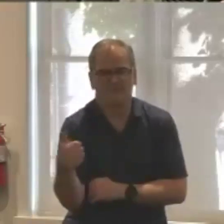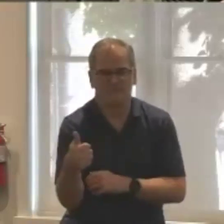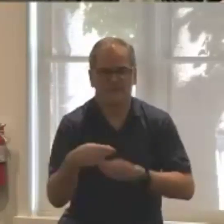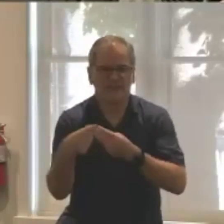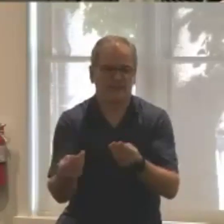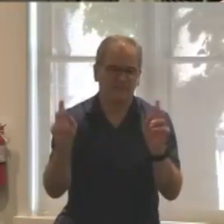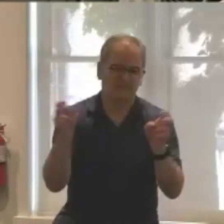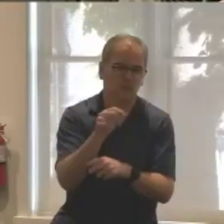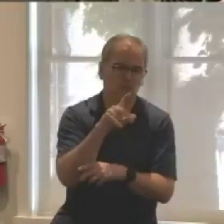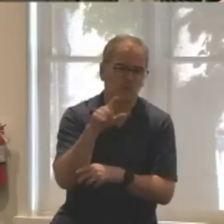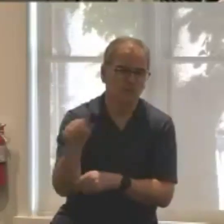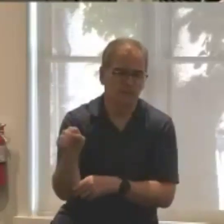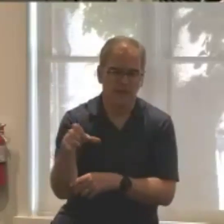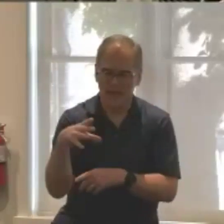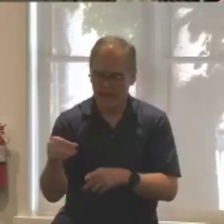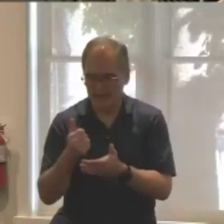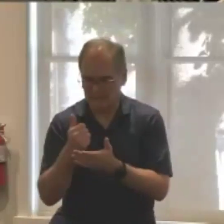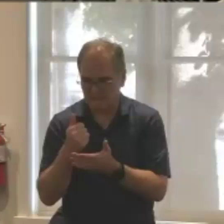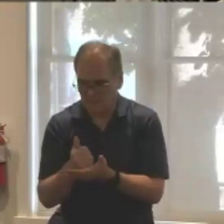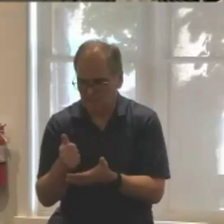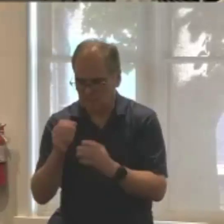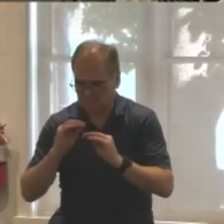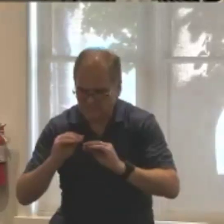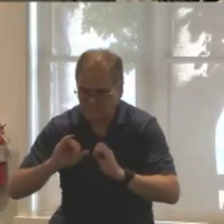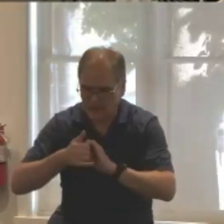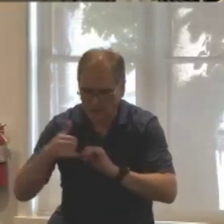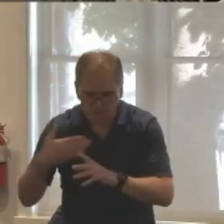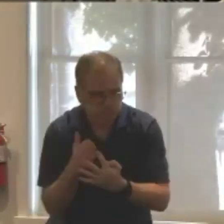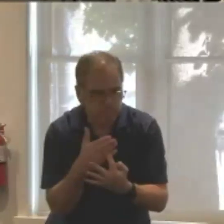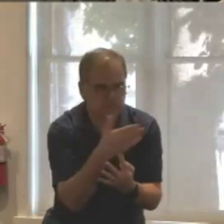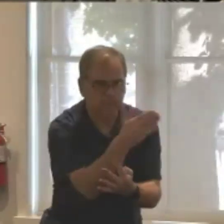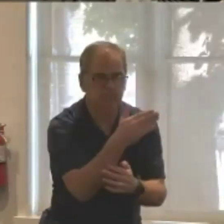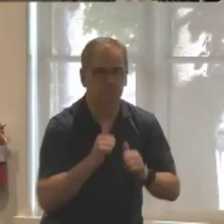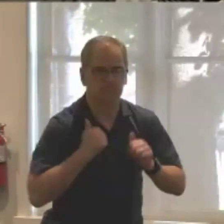gate-kept system navigation information. Ketusa